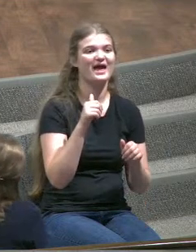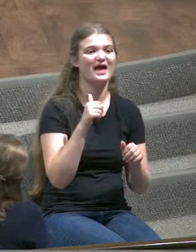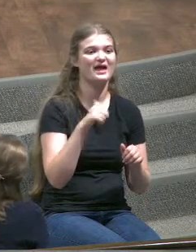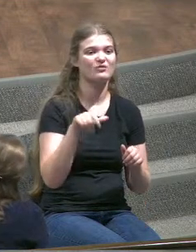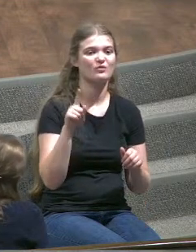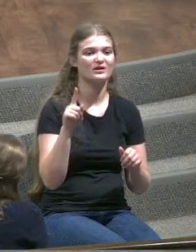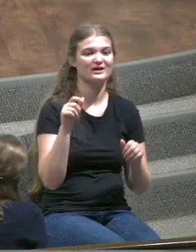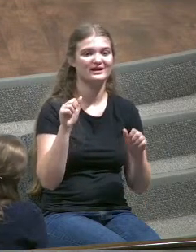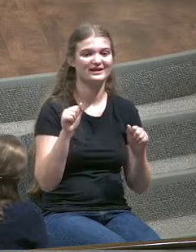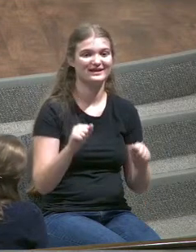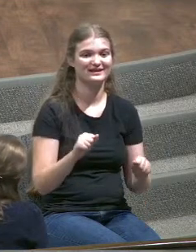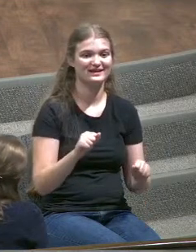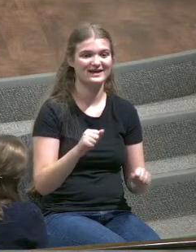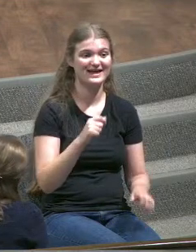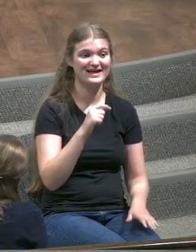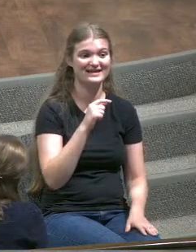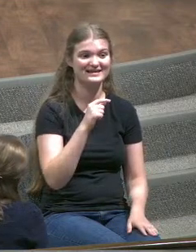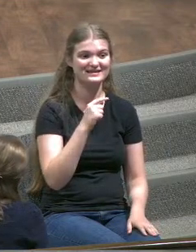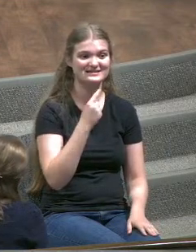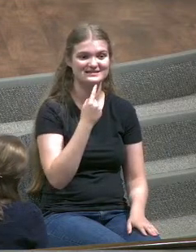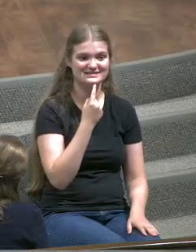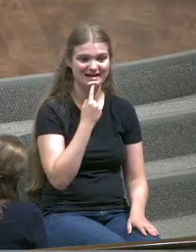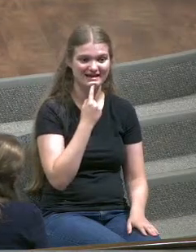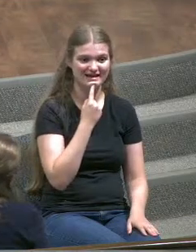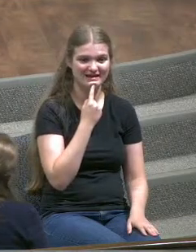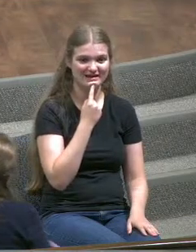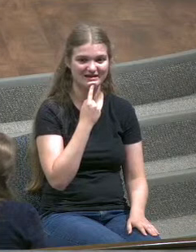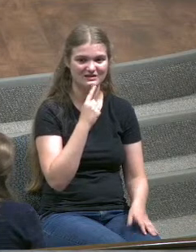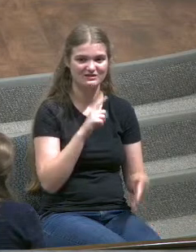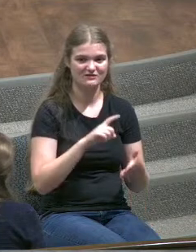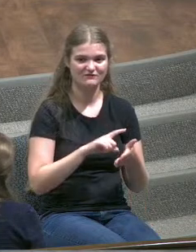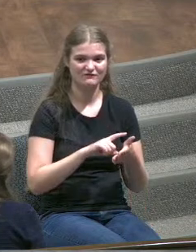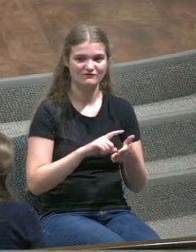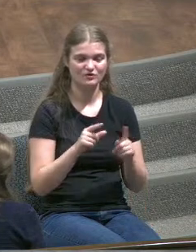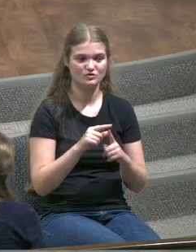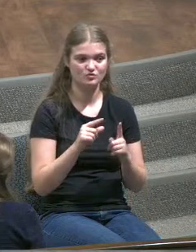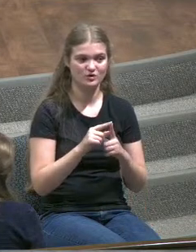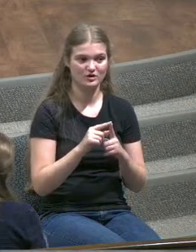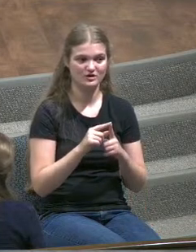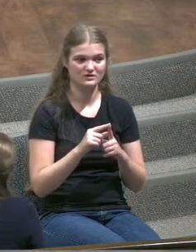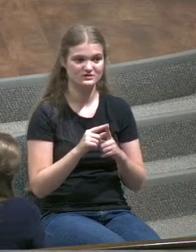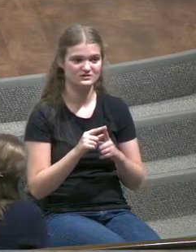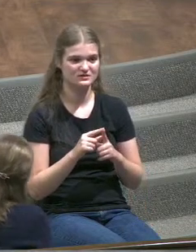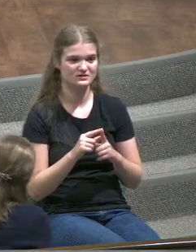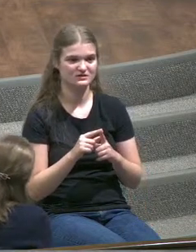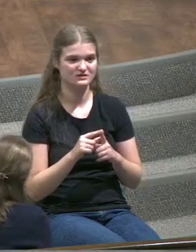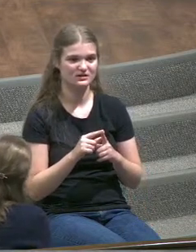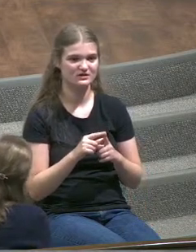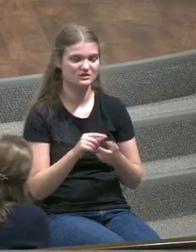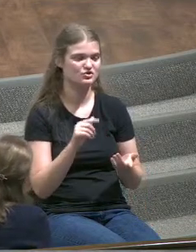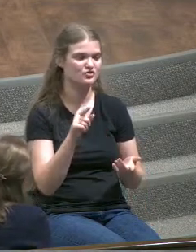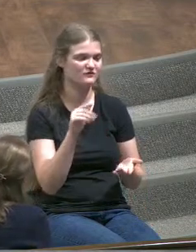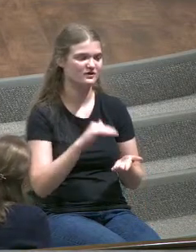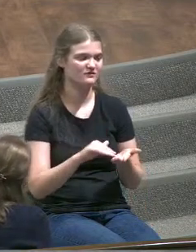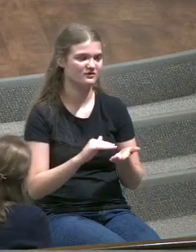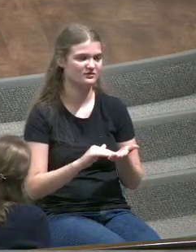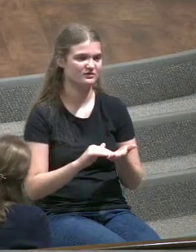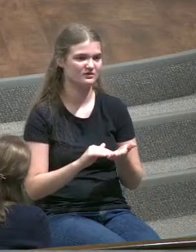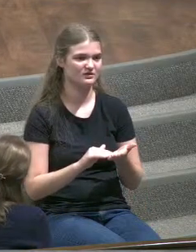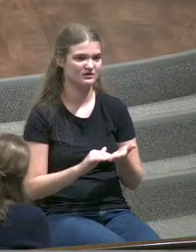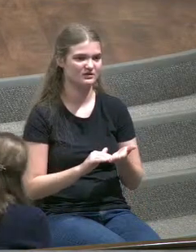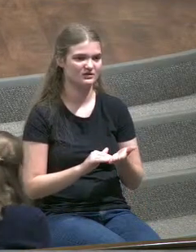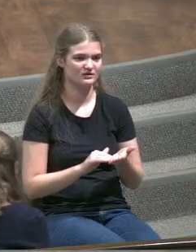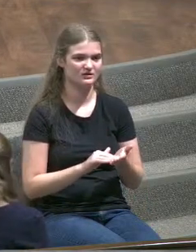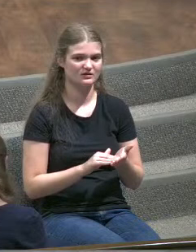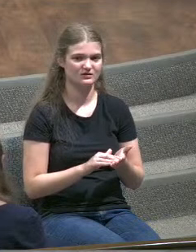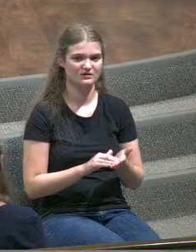And you can't physically see the result of the forgiveness of sins. It's not like all of a sudden you had a black flag sticking up and your sins